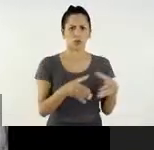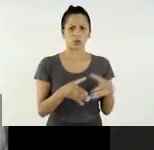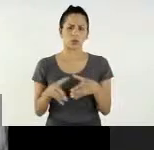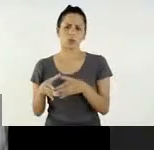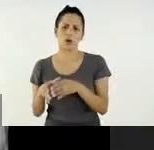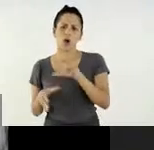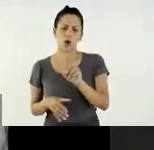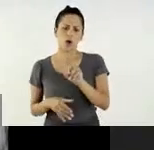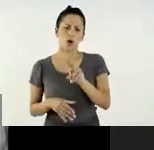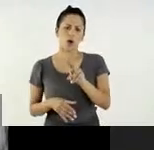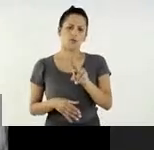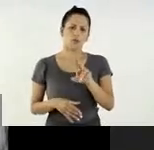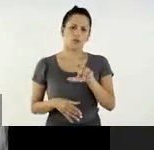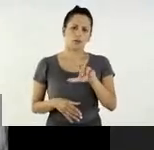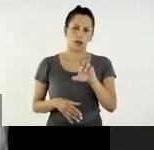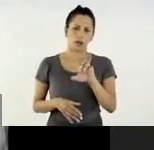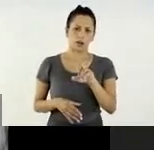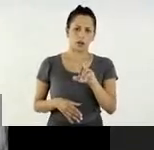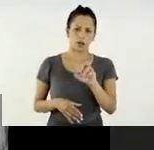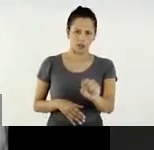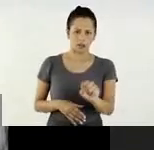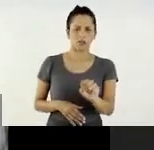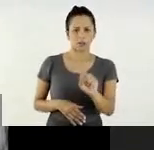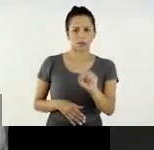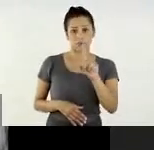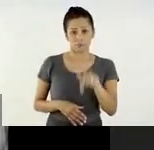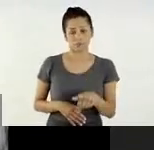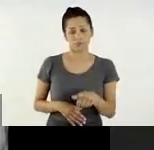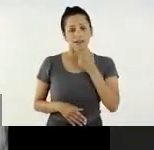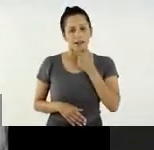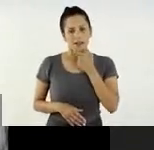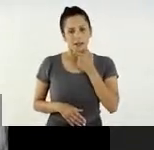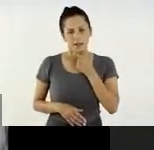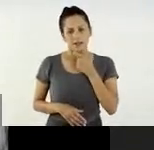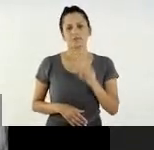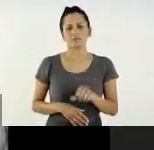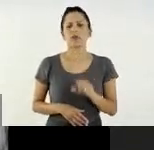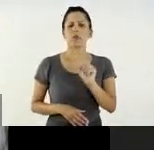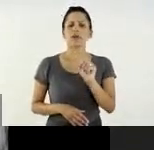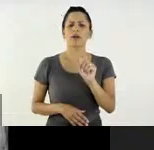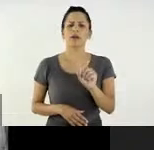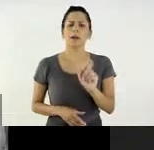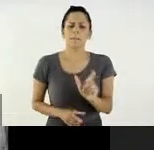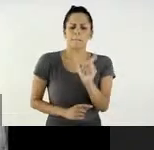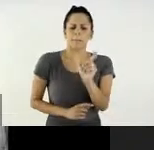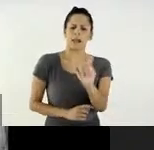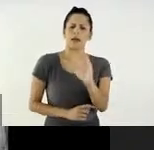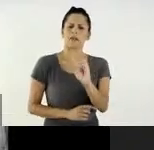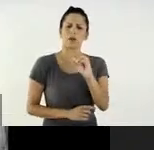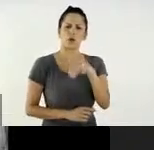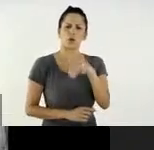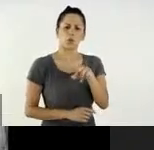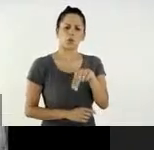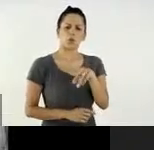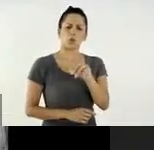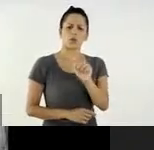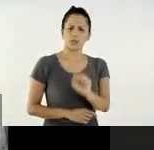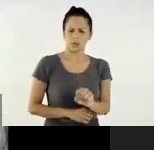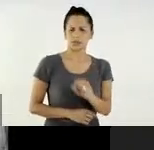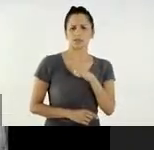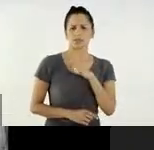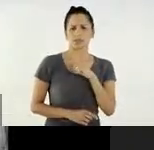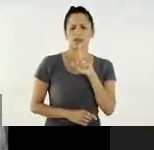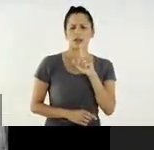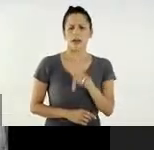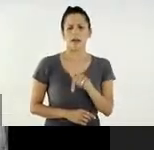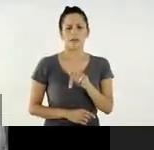rejected the word commune, from 1981 to 84. Ovulars, of course, is another renaming